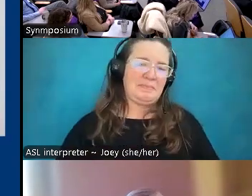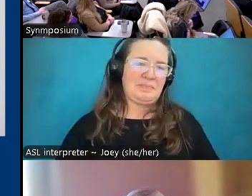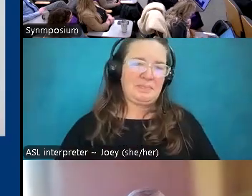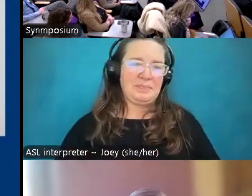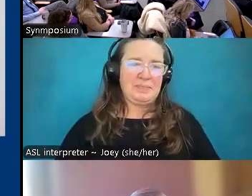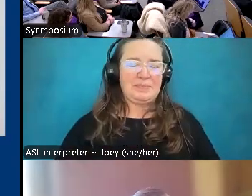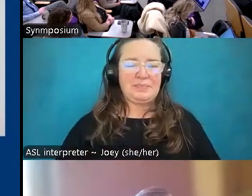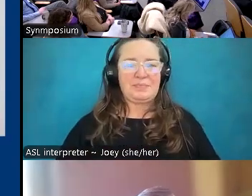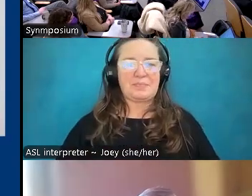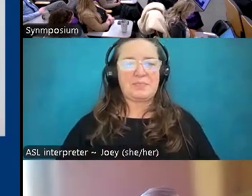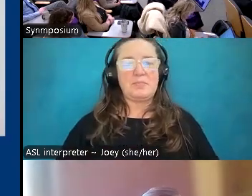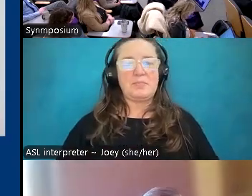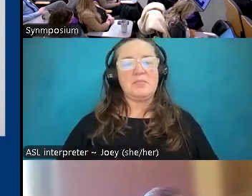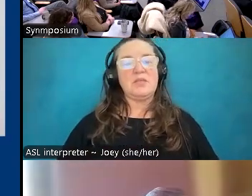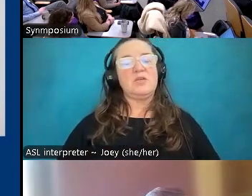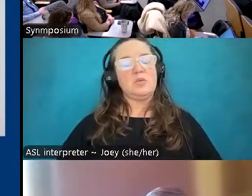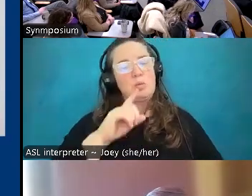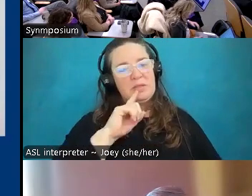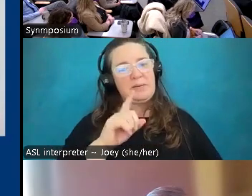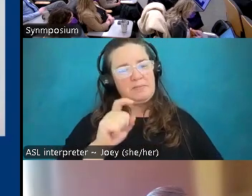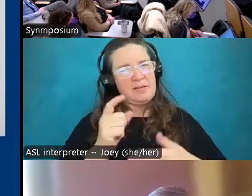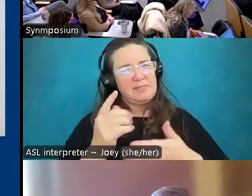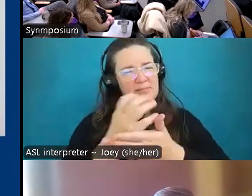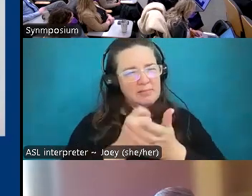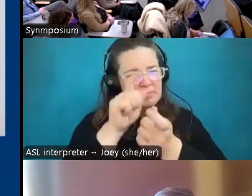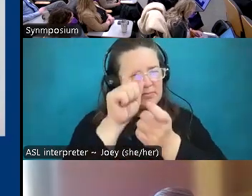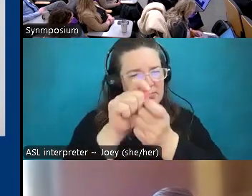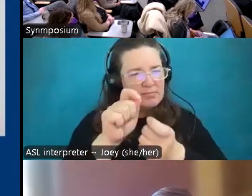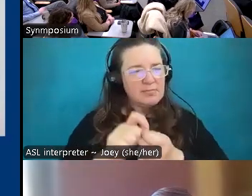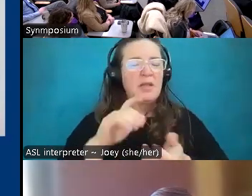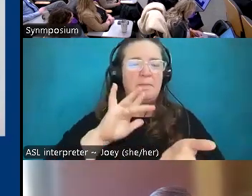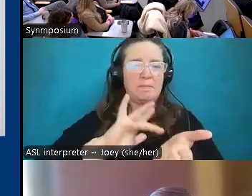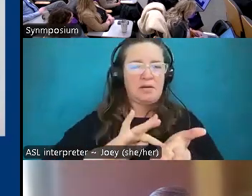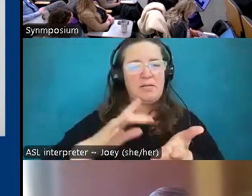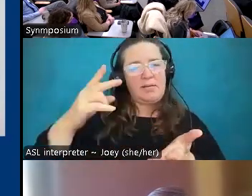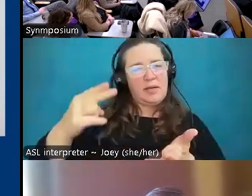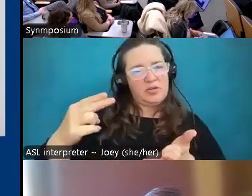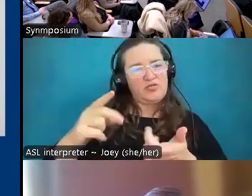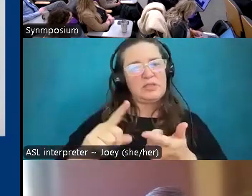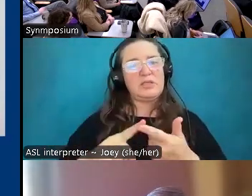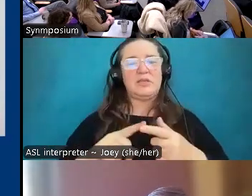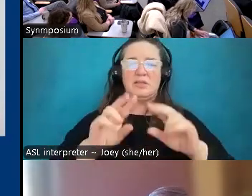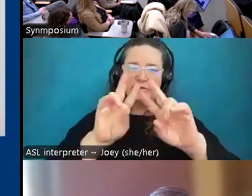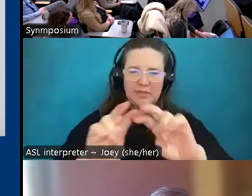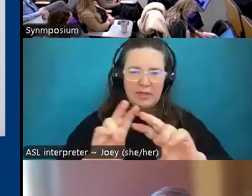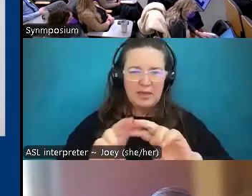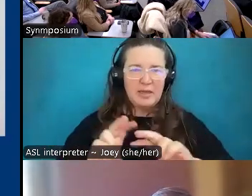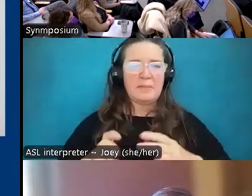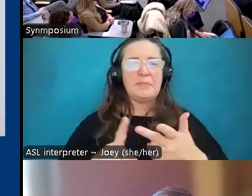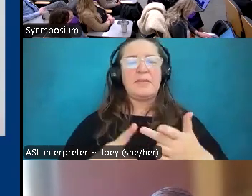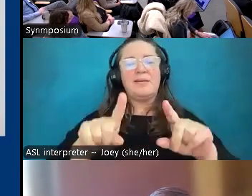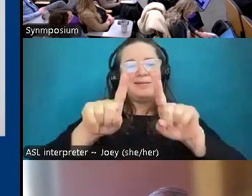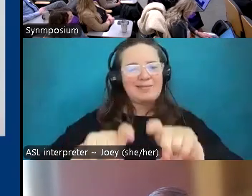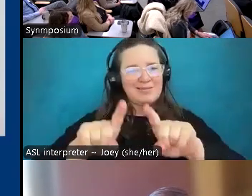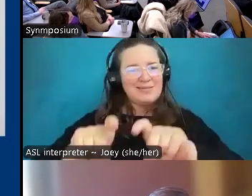A careful medical history, physical examination, and testing to identify treatable illnesses that could cause or contribute